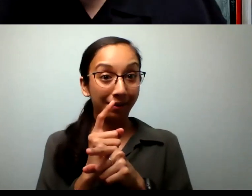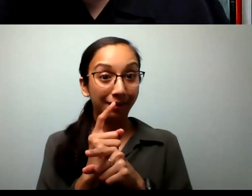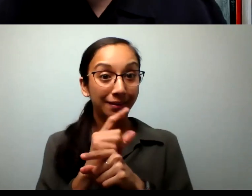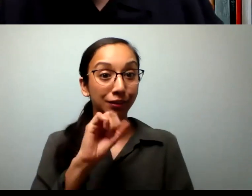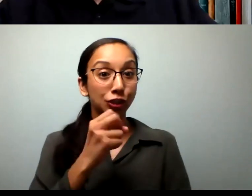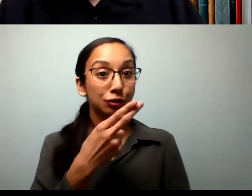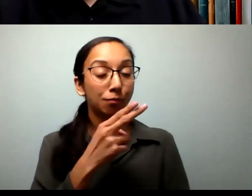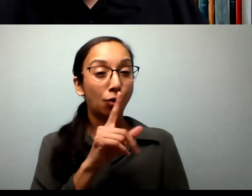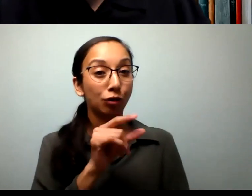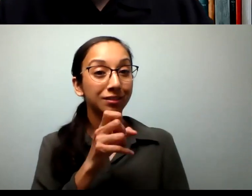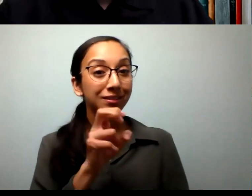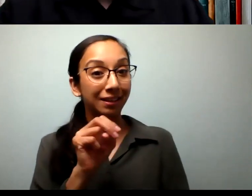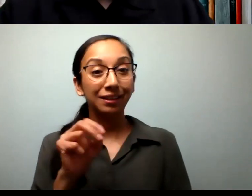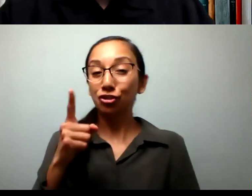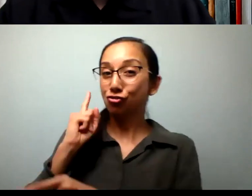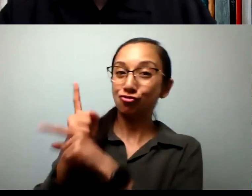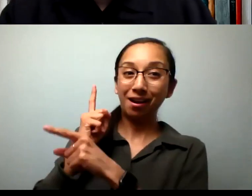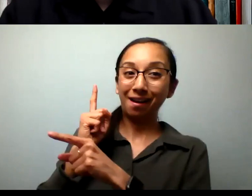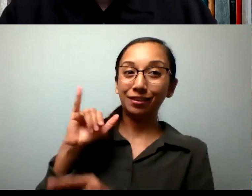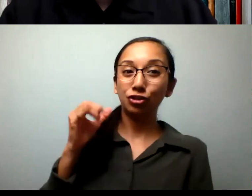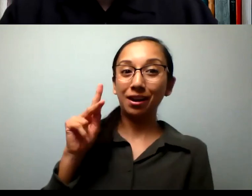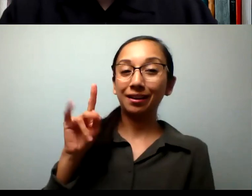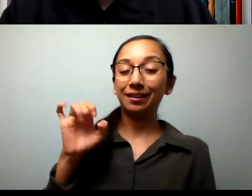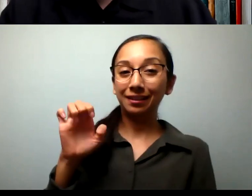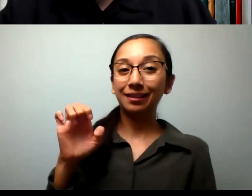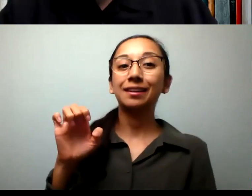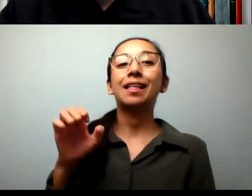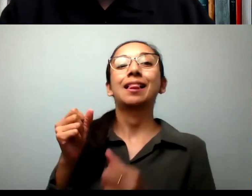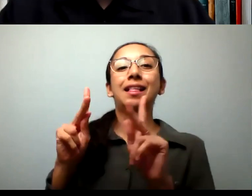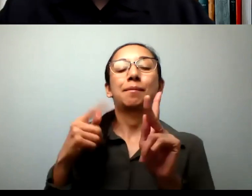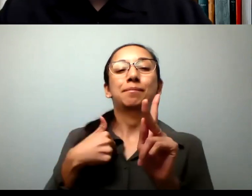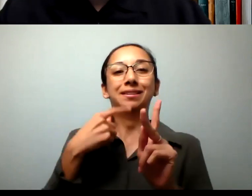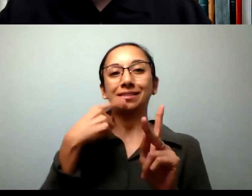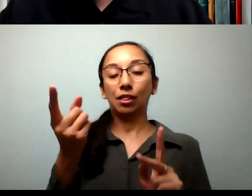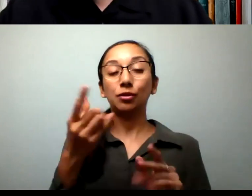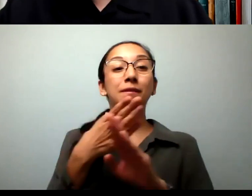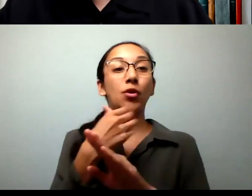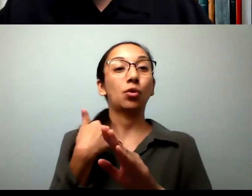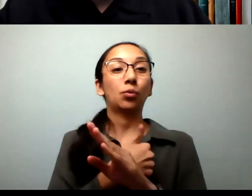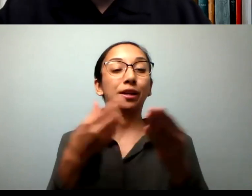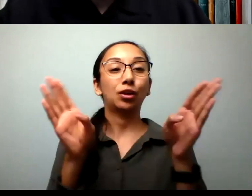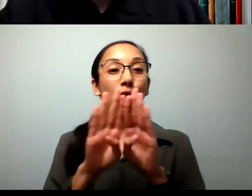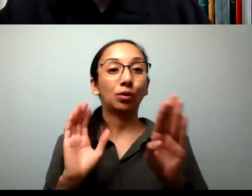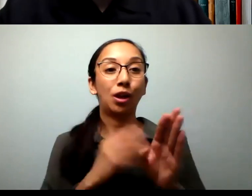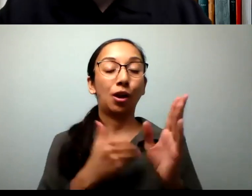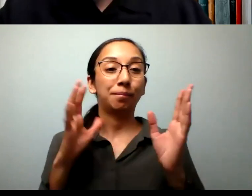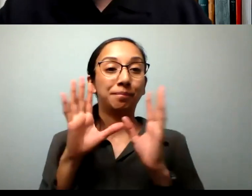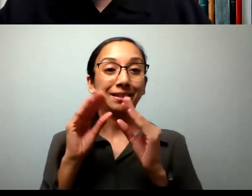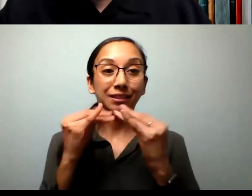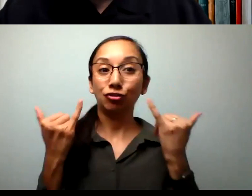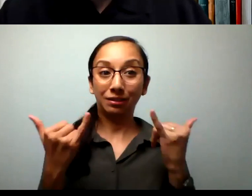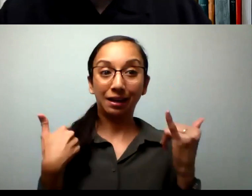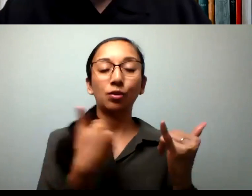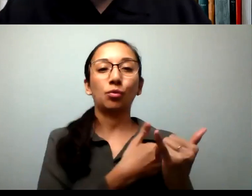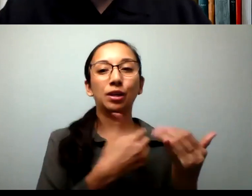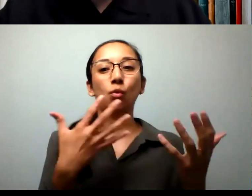are correcto, Jackie Goldberg. So let me tell you that before we close our meeting today, we would like to run